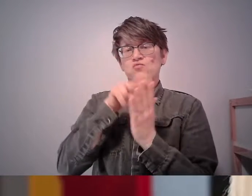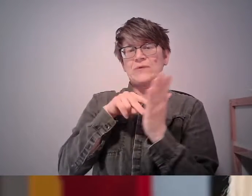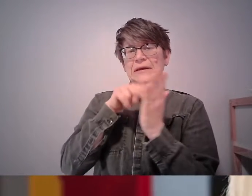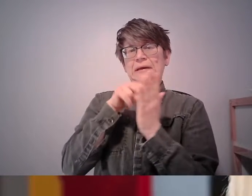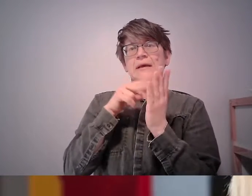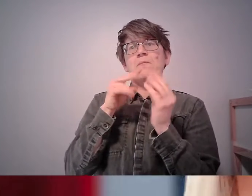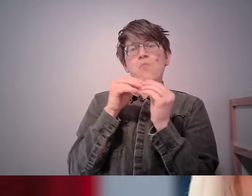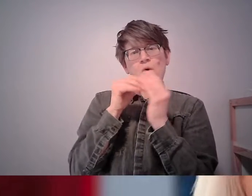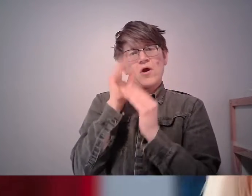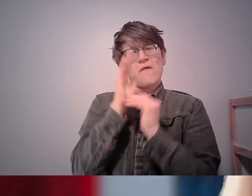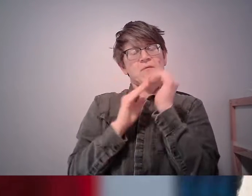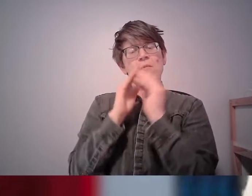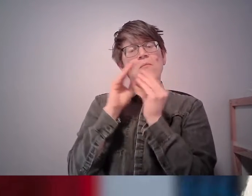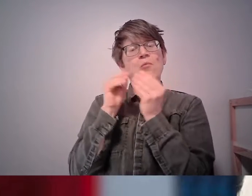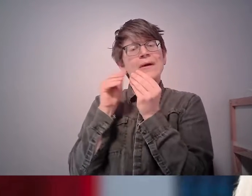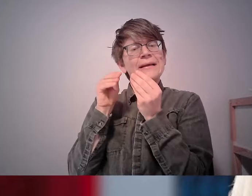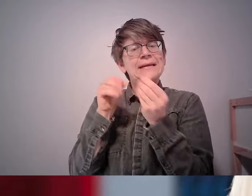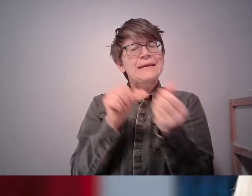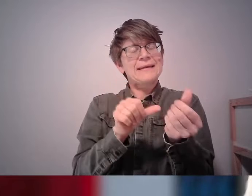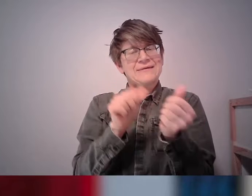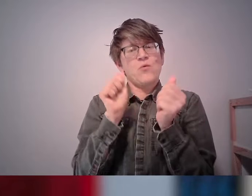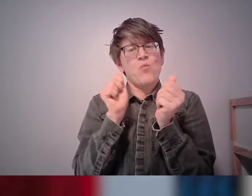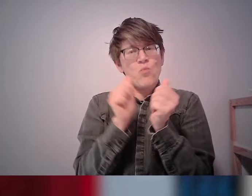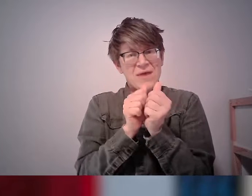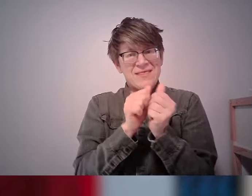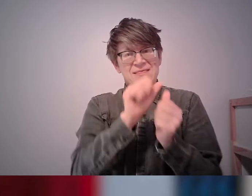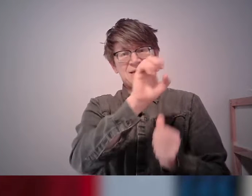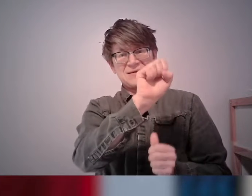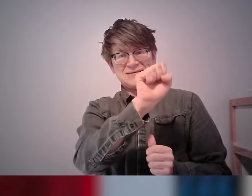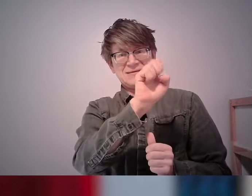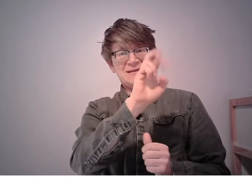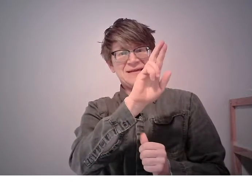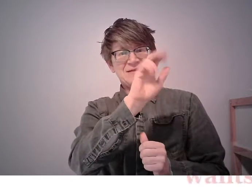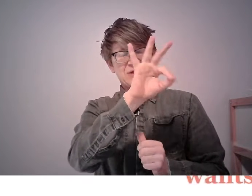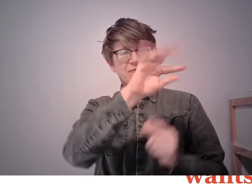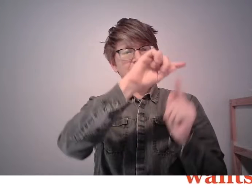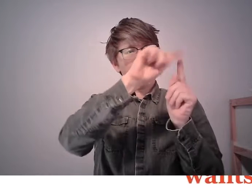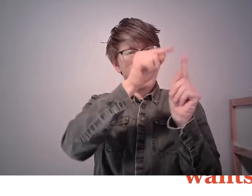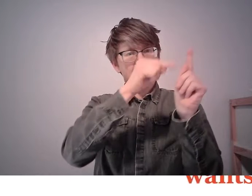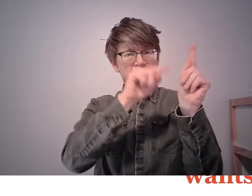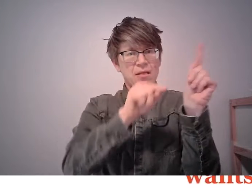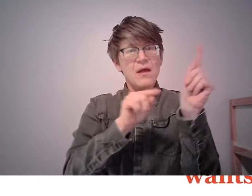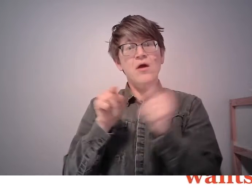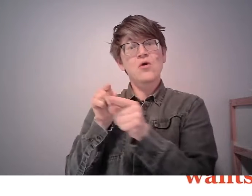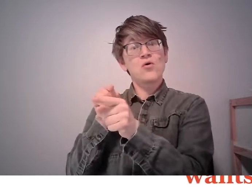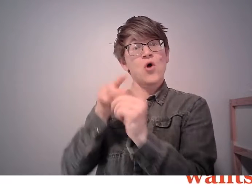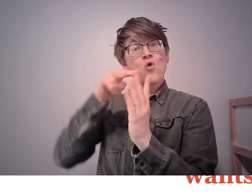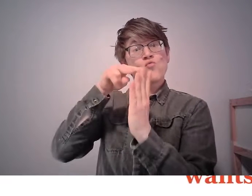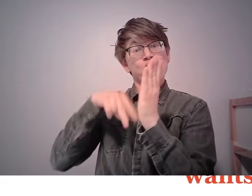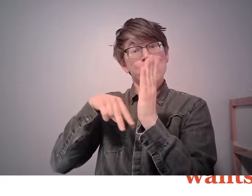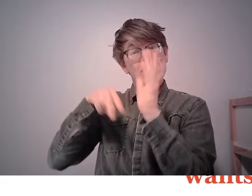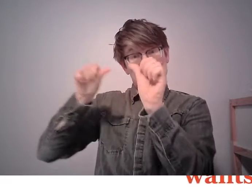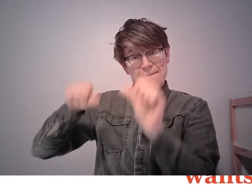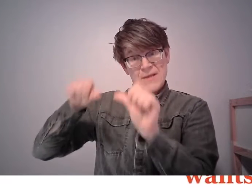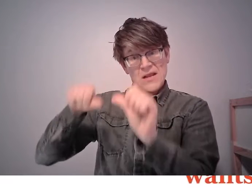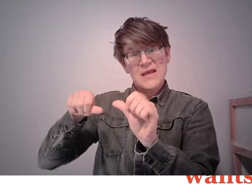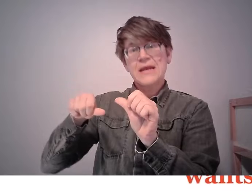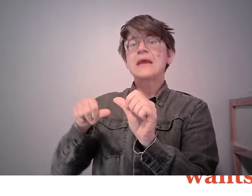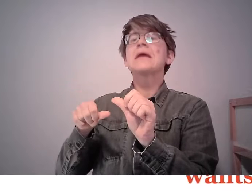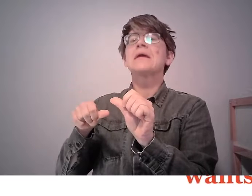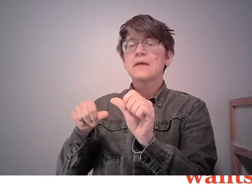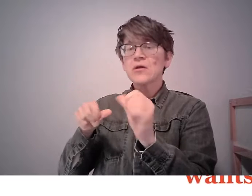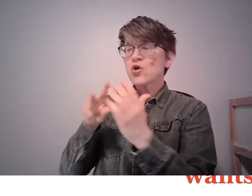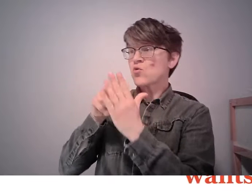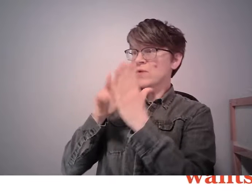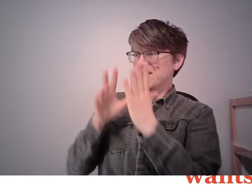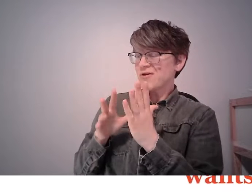legibility. Readability goes one step beyond legibility. Readability measures how much the reader wants to